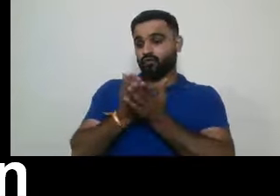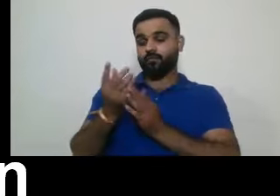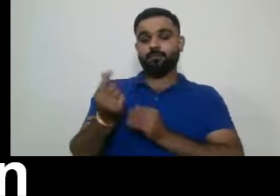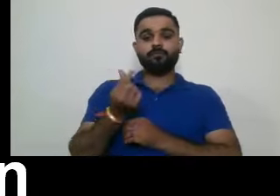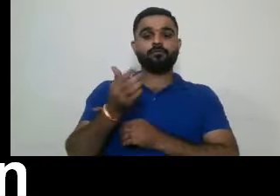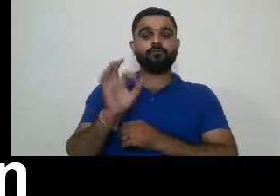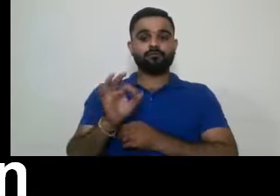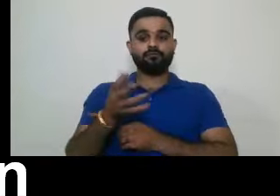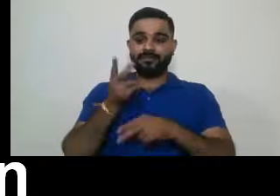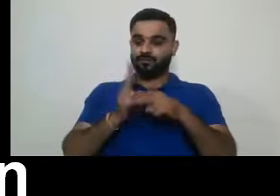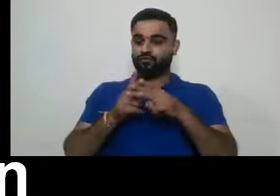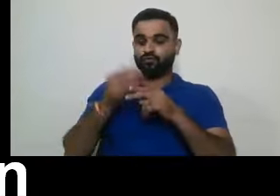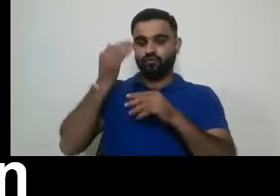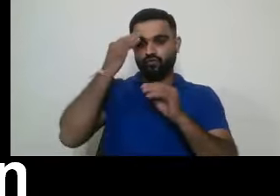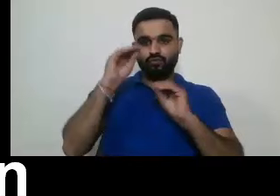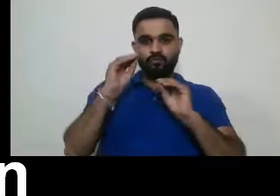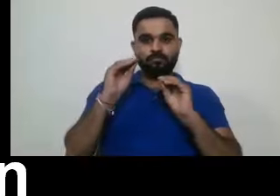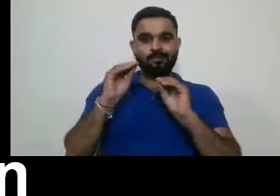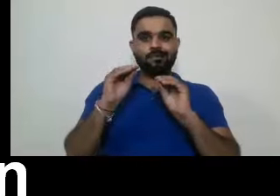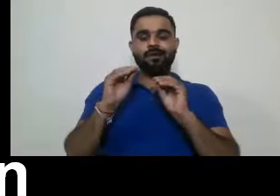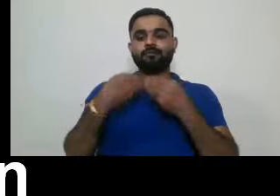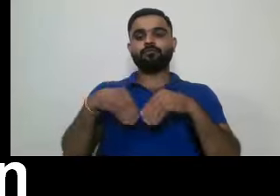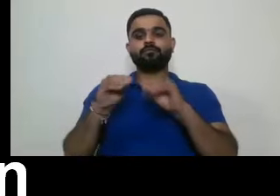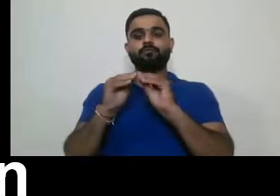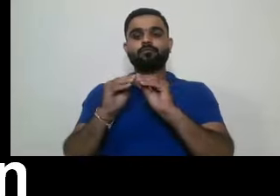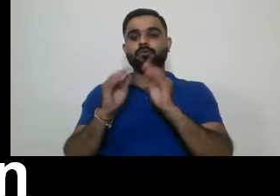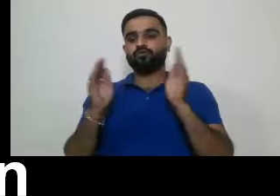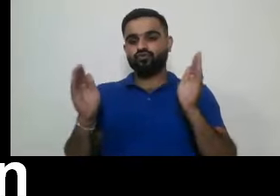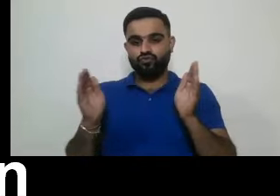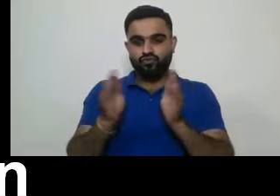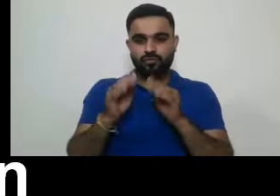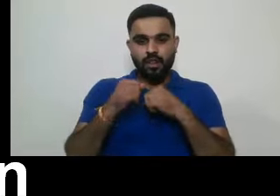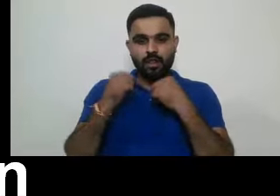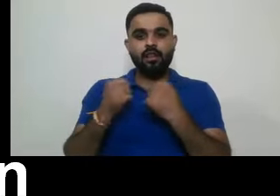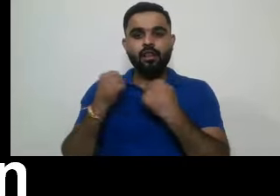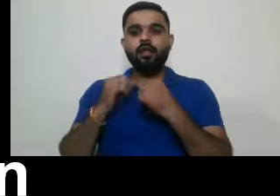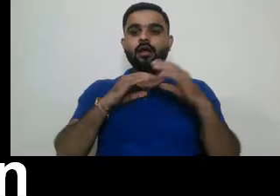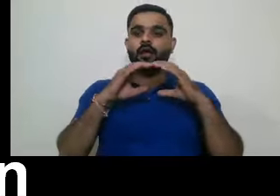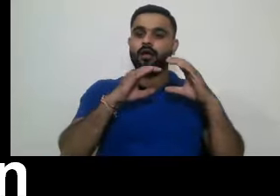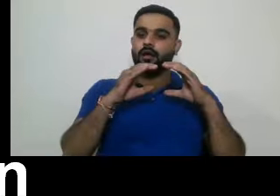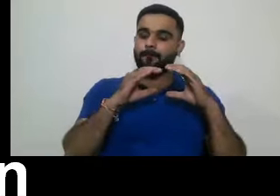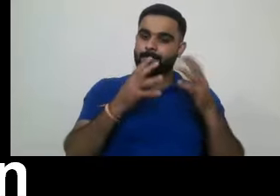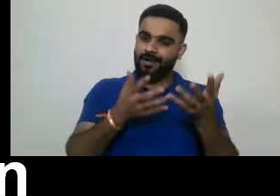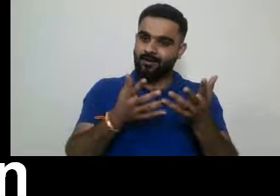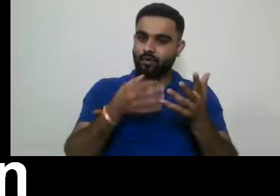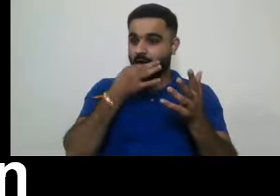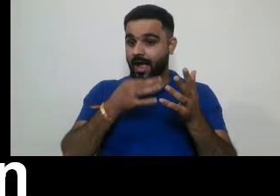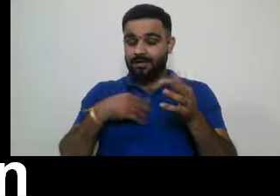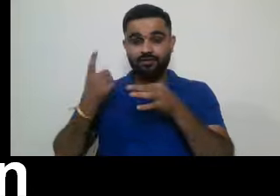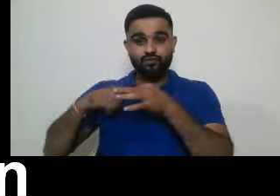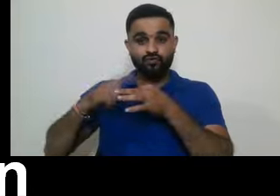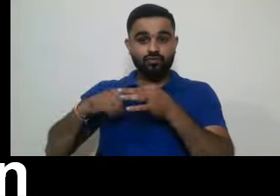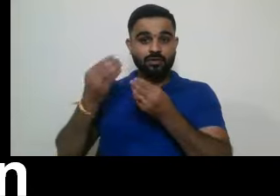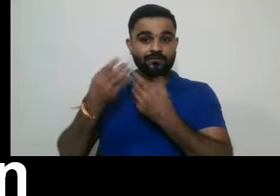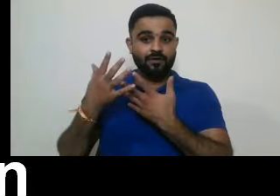used is still not known to some, except for a small activity or conversations or asking questions or